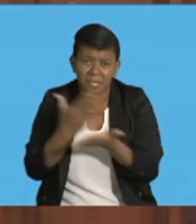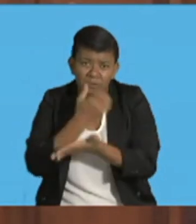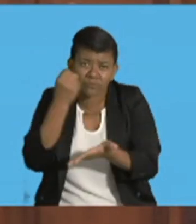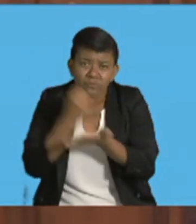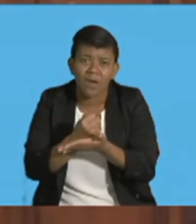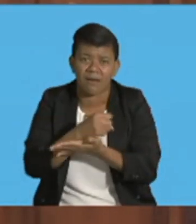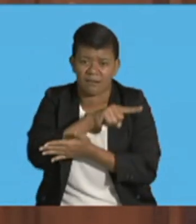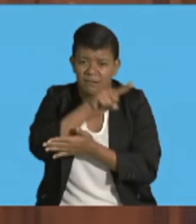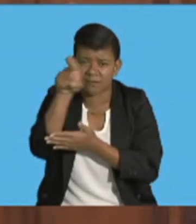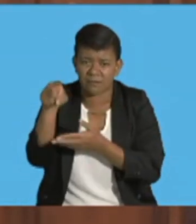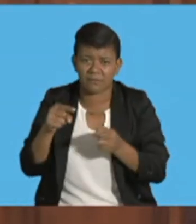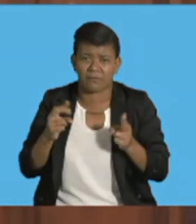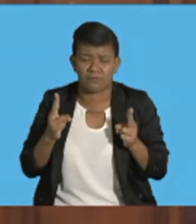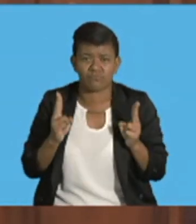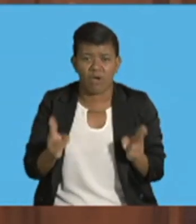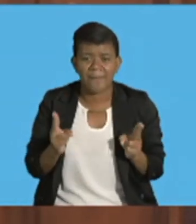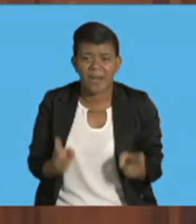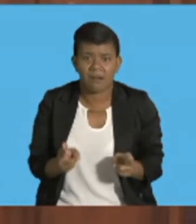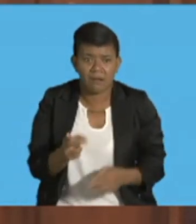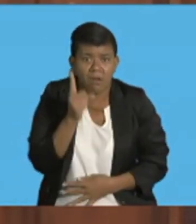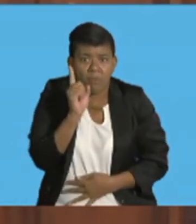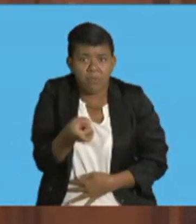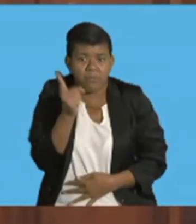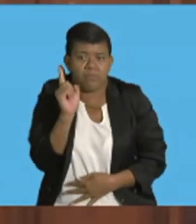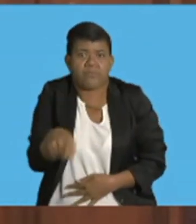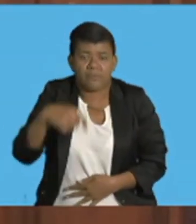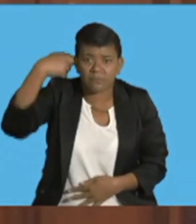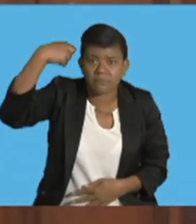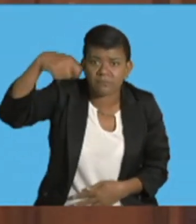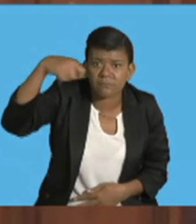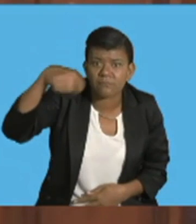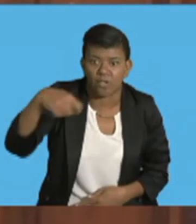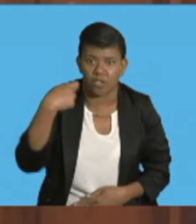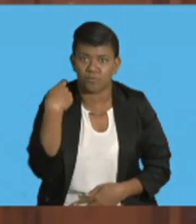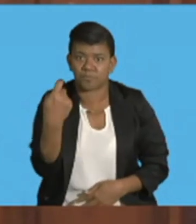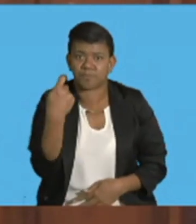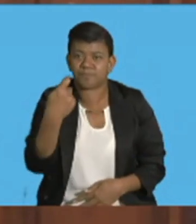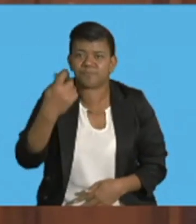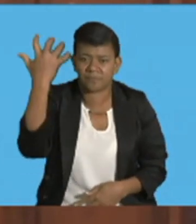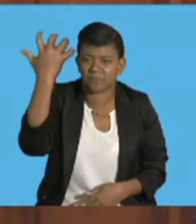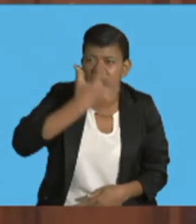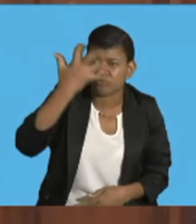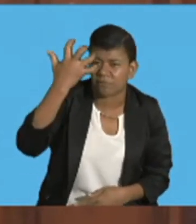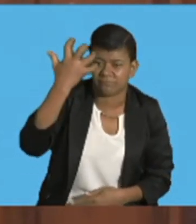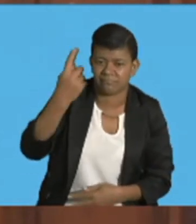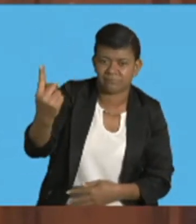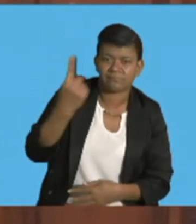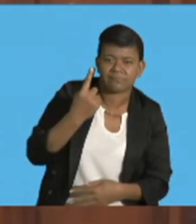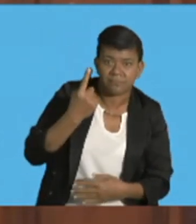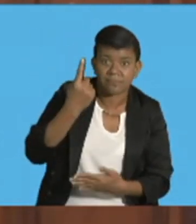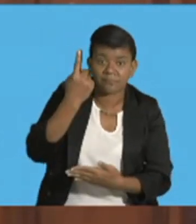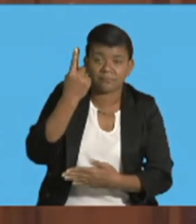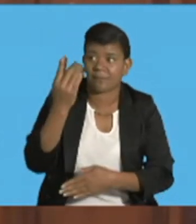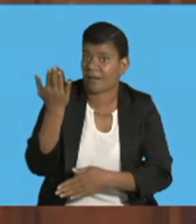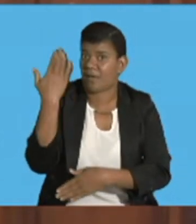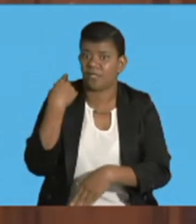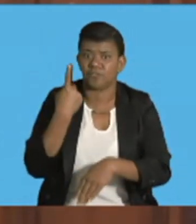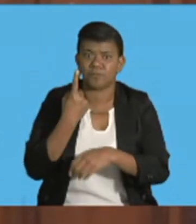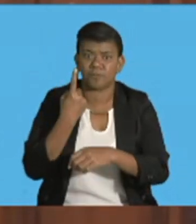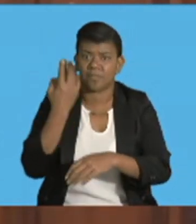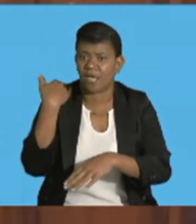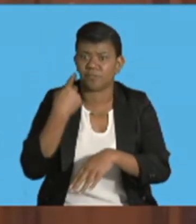contributor to the United Nations peacekeeping, with many leaders that have personally served this noble cause.